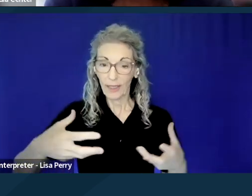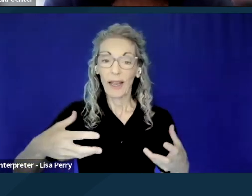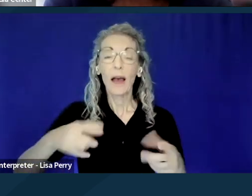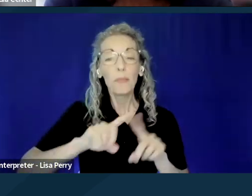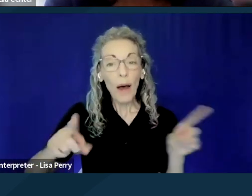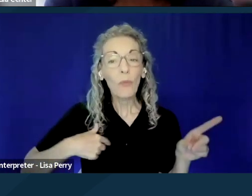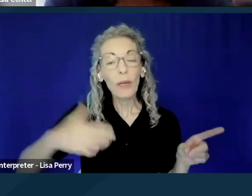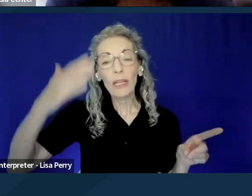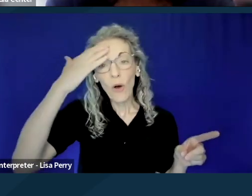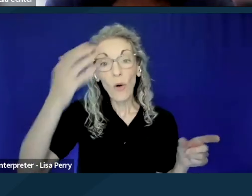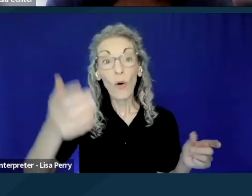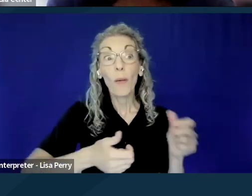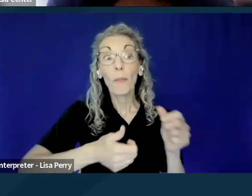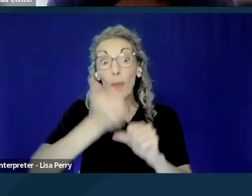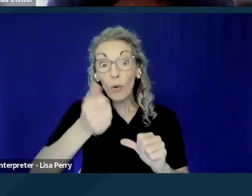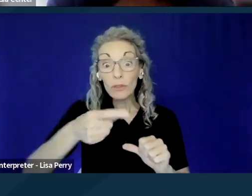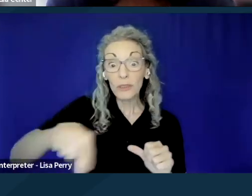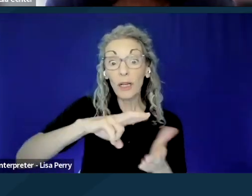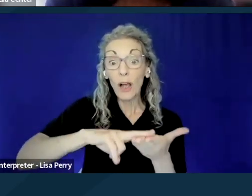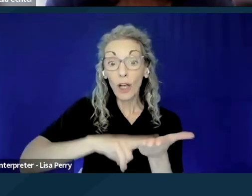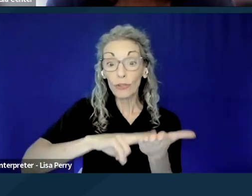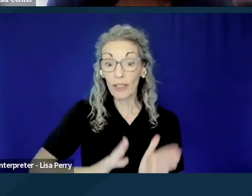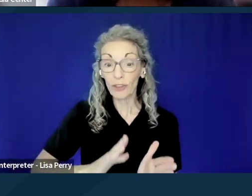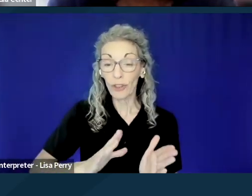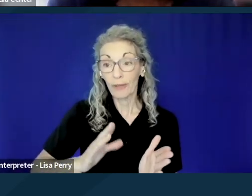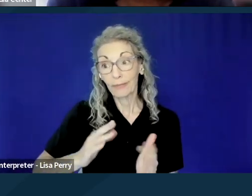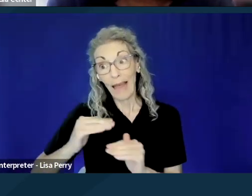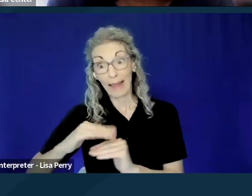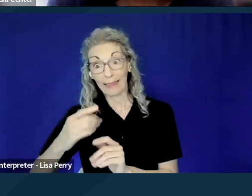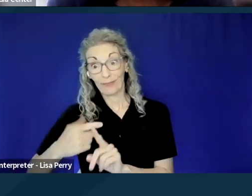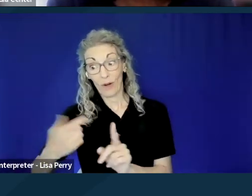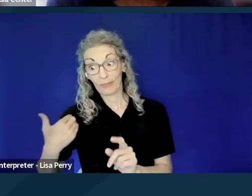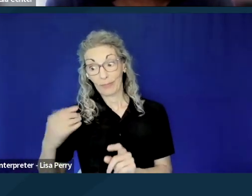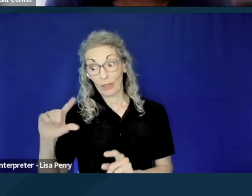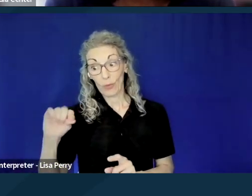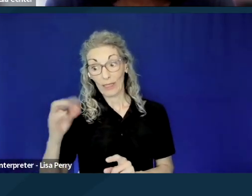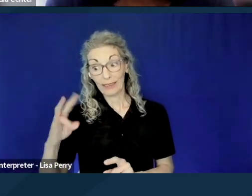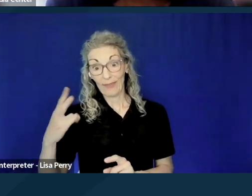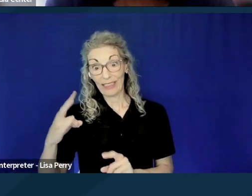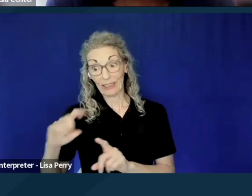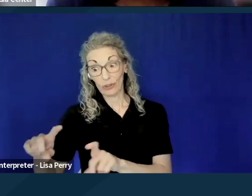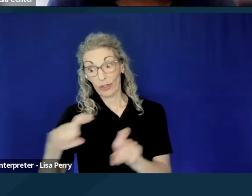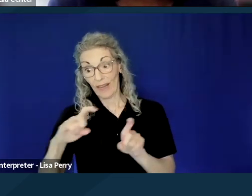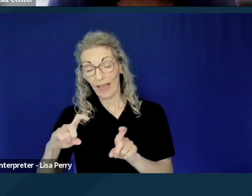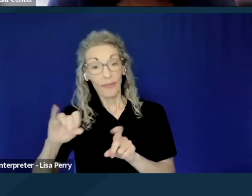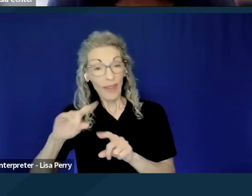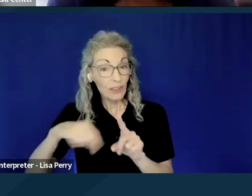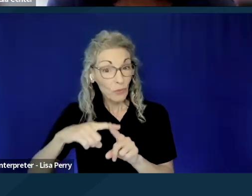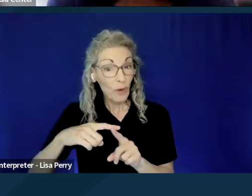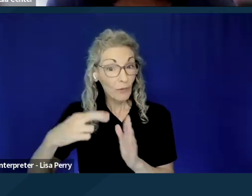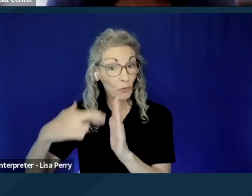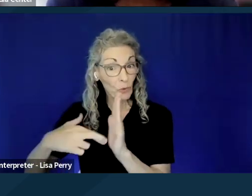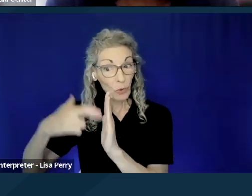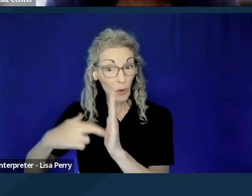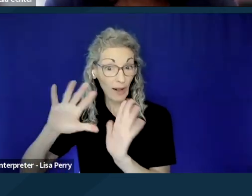of contractors, as of 2017, which was when those rules were very young in the history